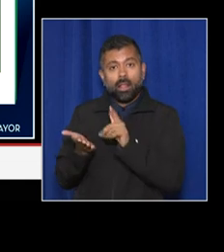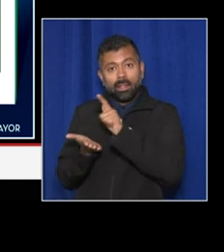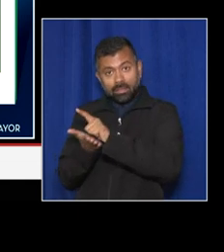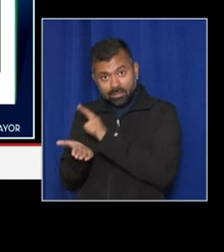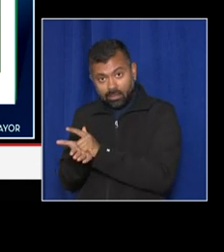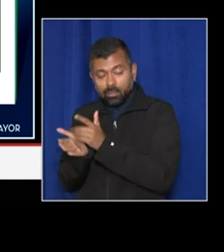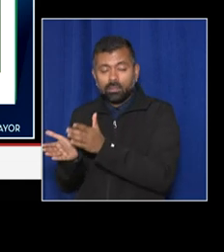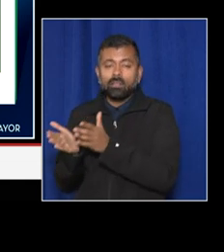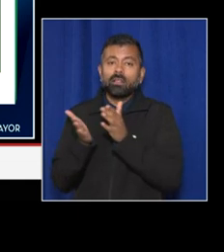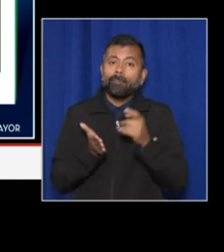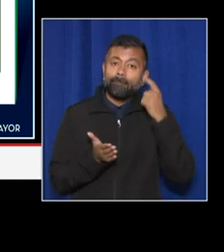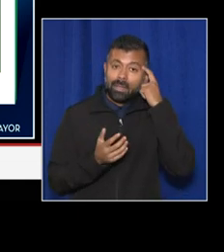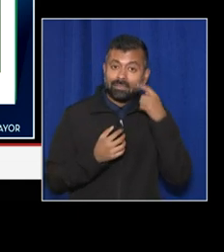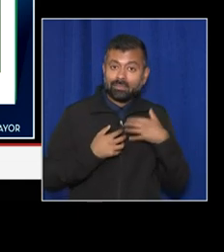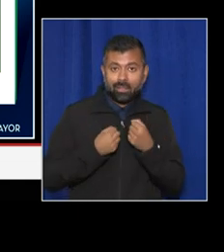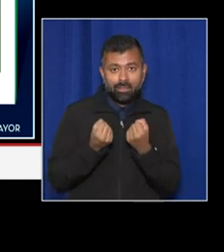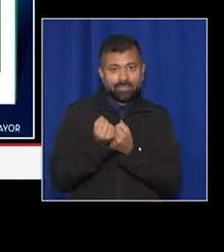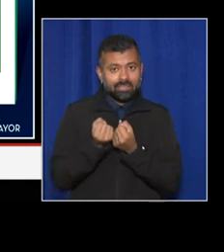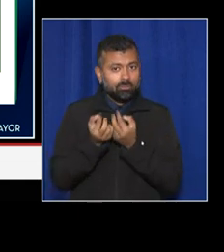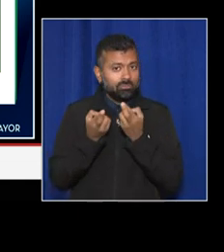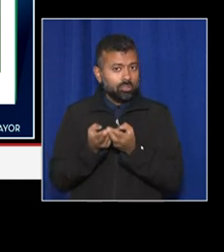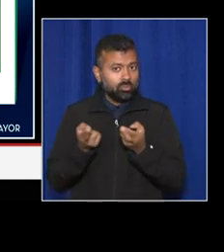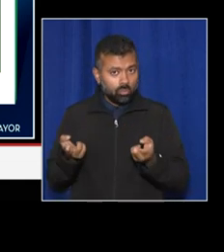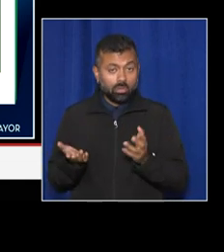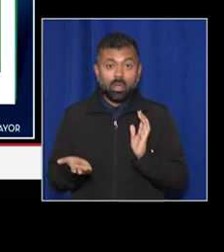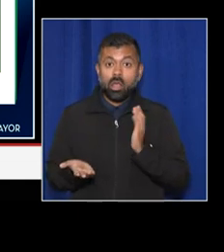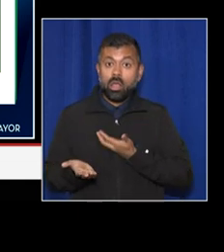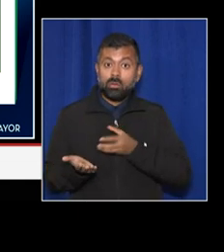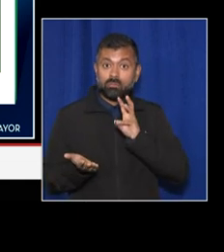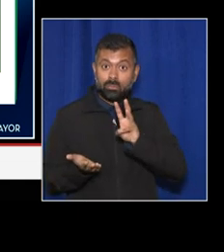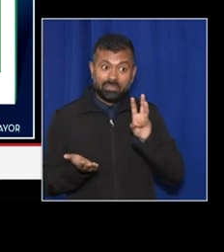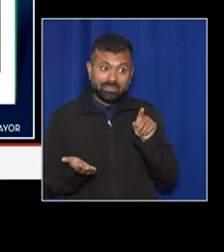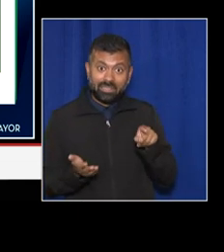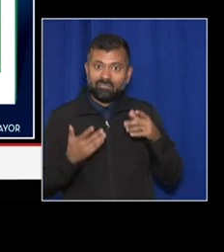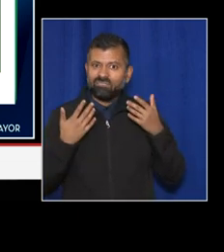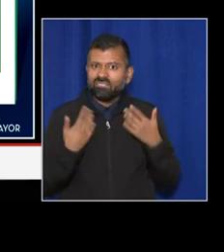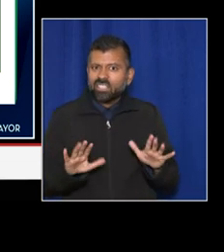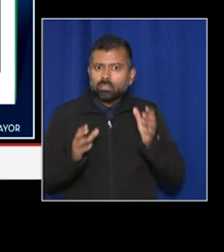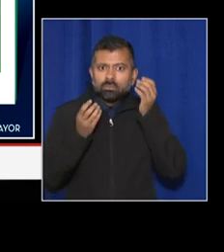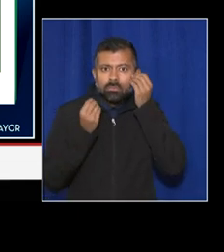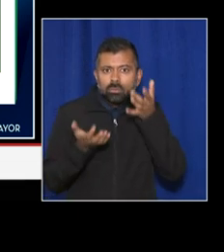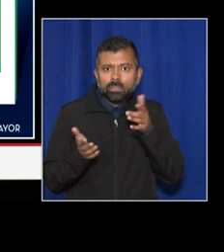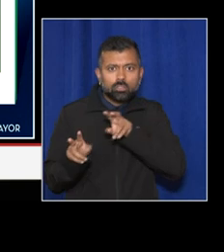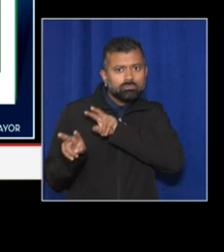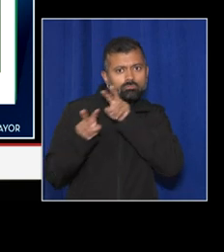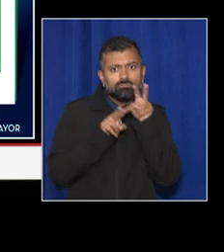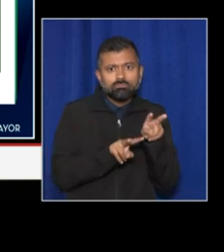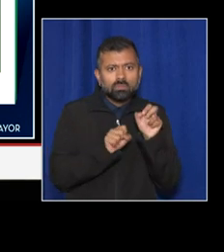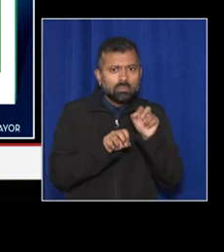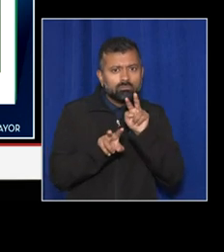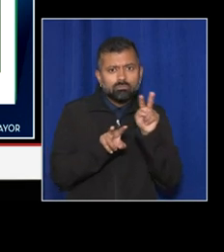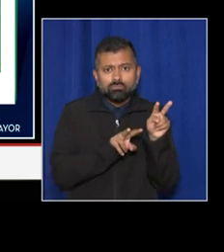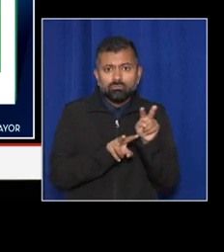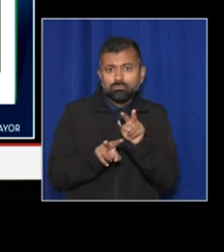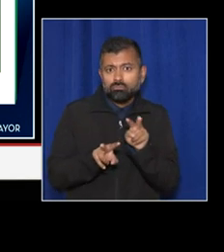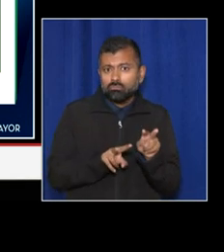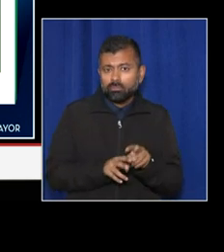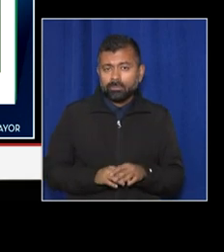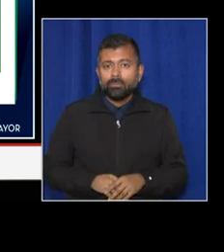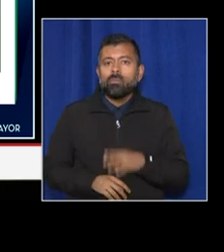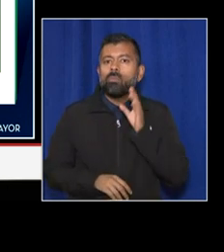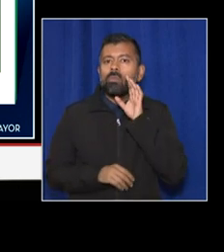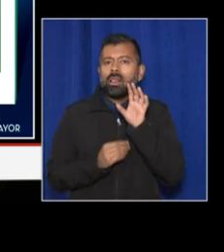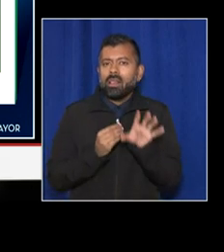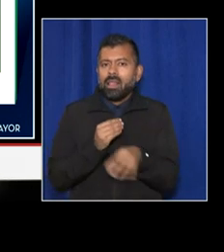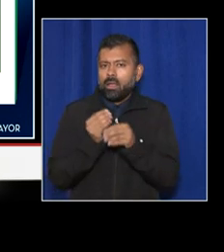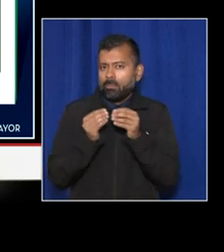you to visit the site. Additionally, keep in mind that this is a live site, and so we'll be adding consistently to the site